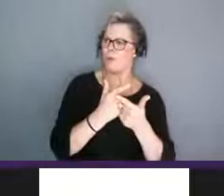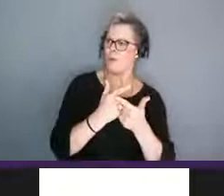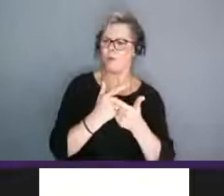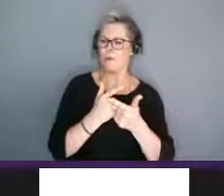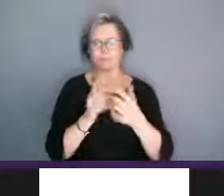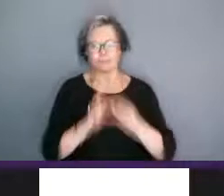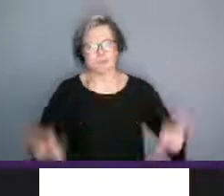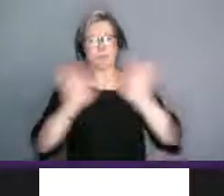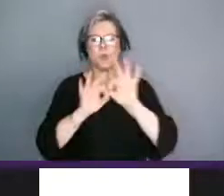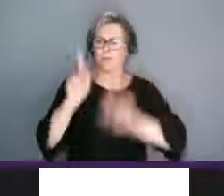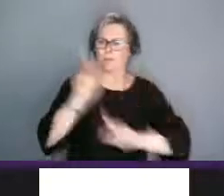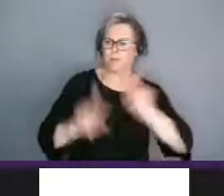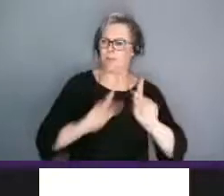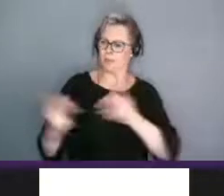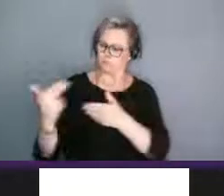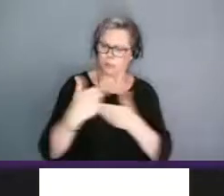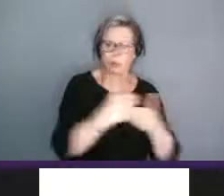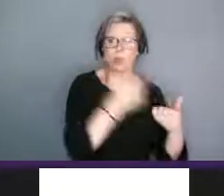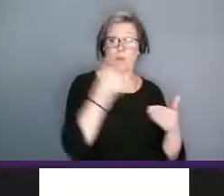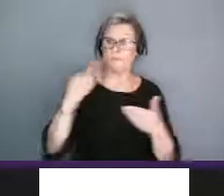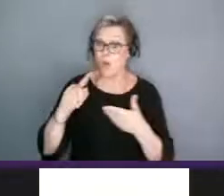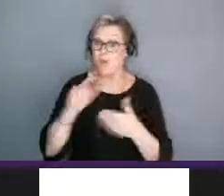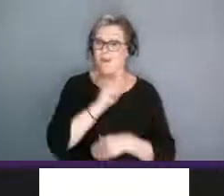So David and Joan, I will turn it over to you.